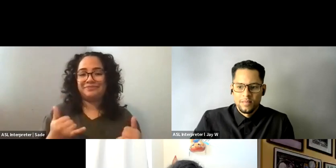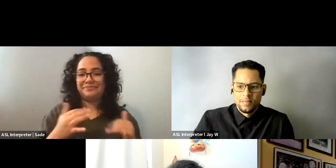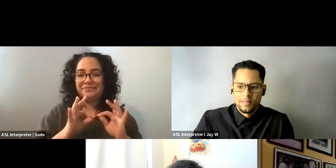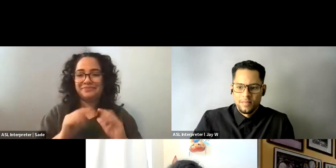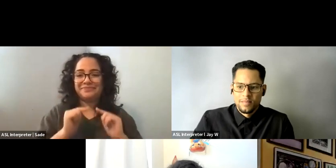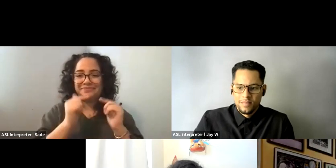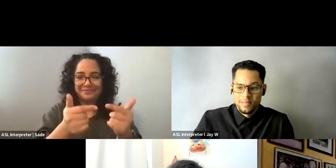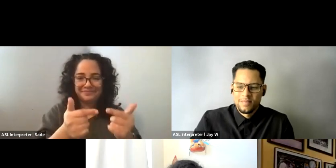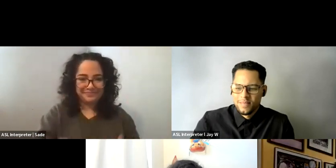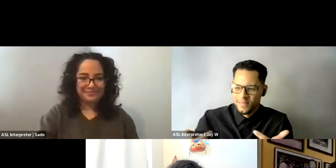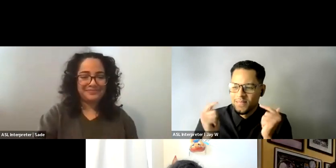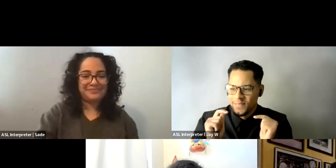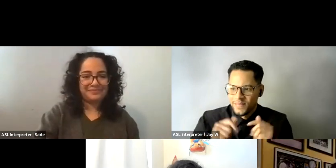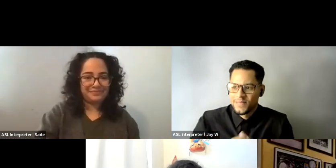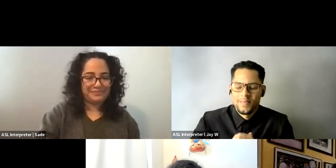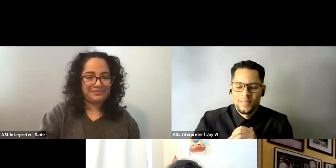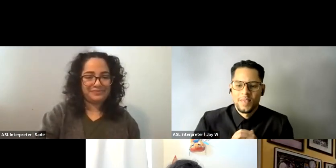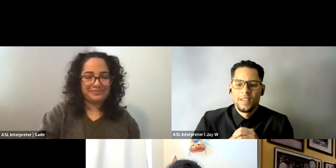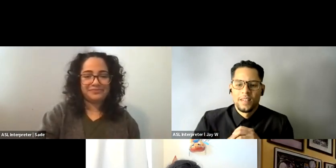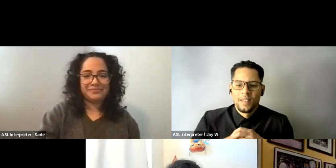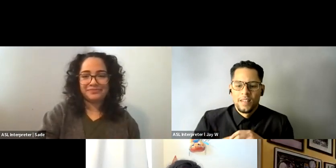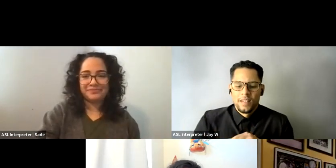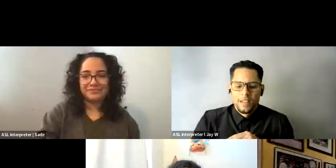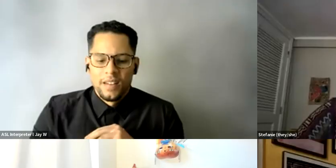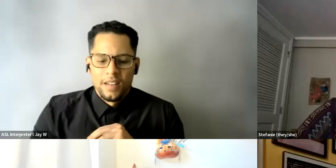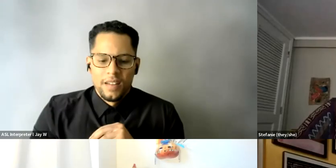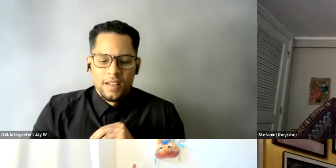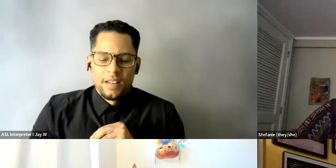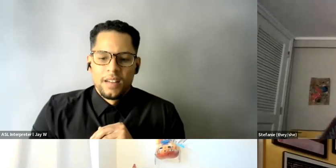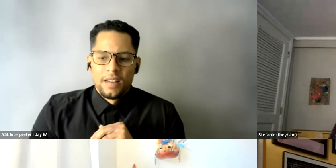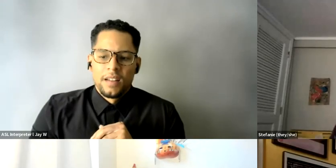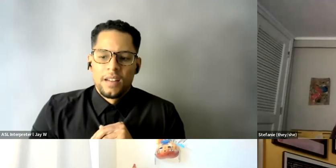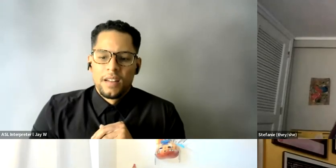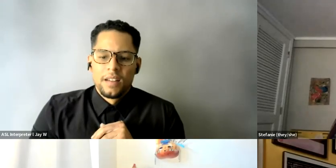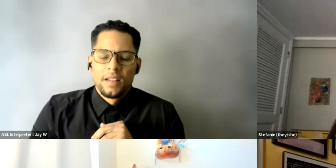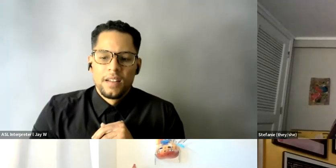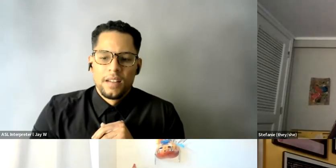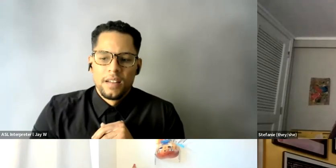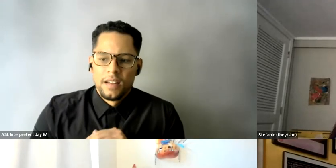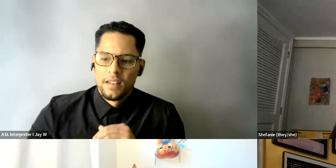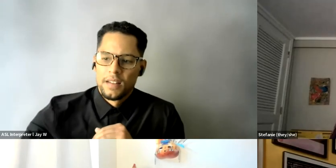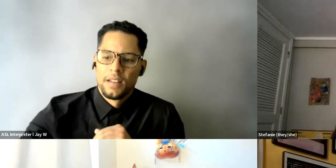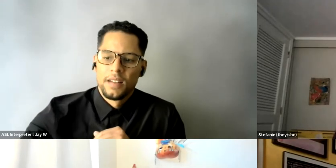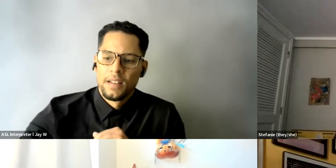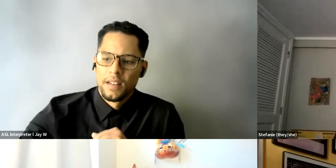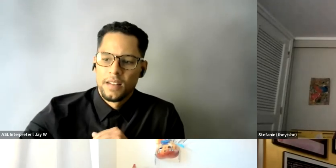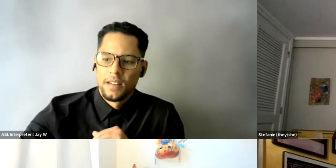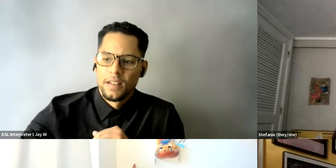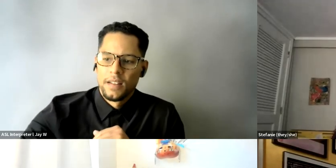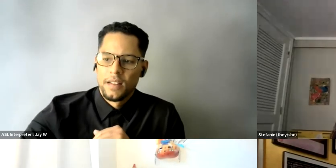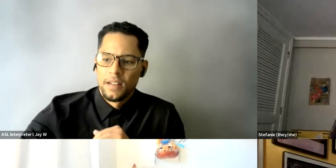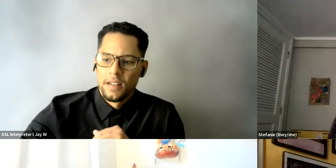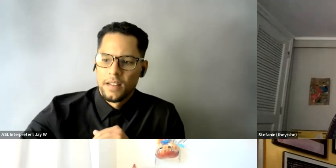And with that, I definitely want to kind of bring us into the space of this following question and statement